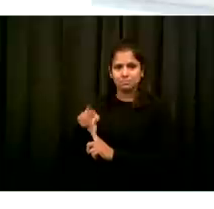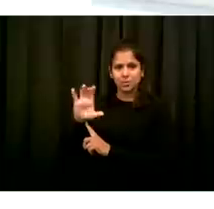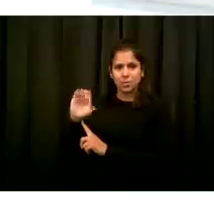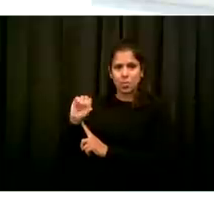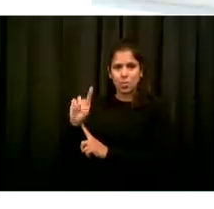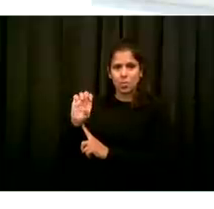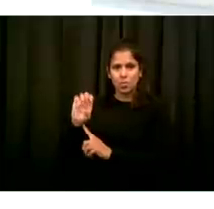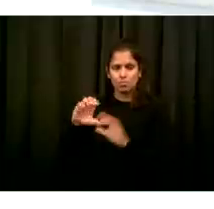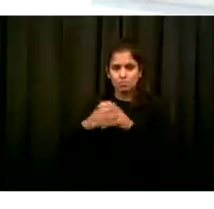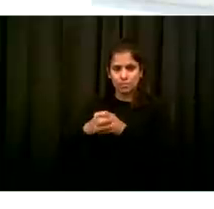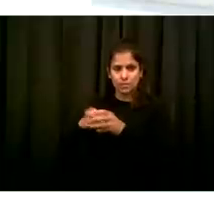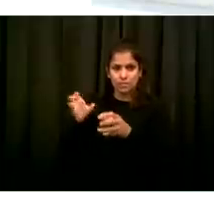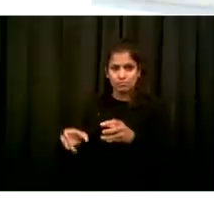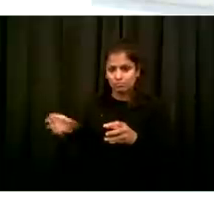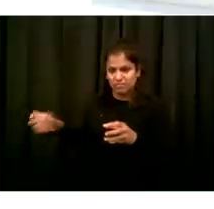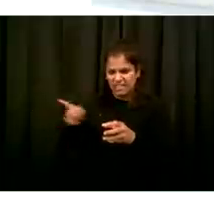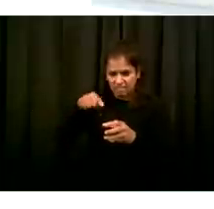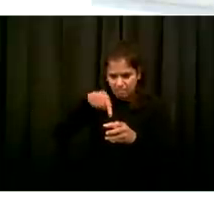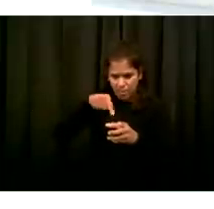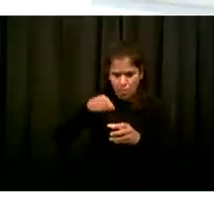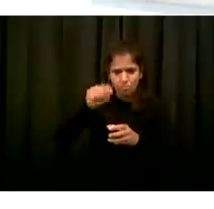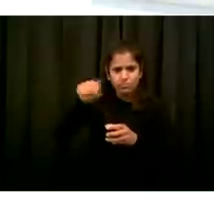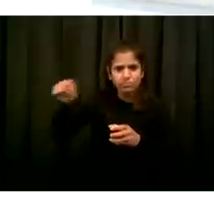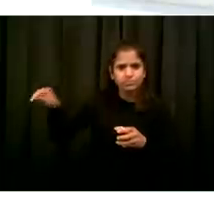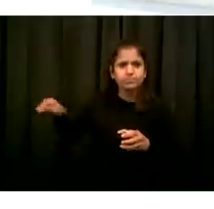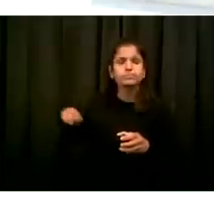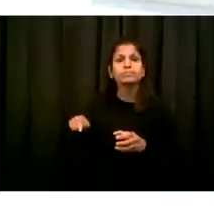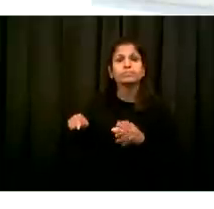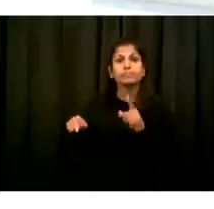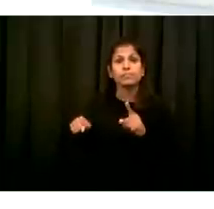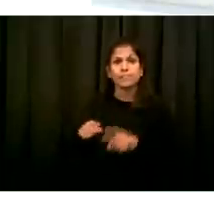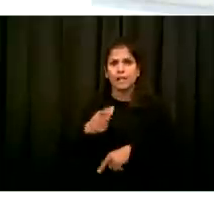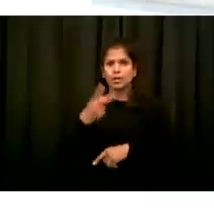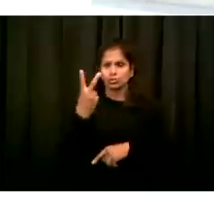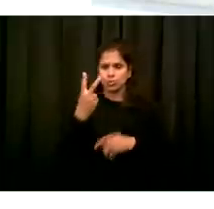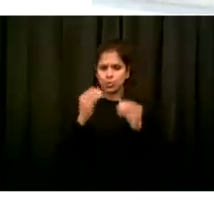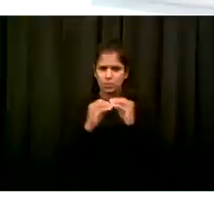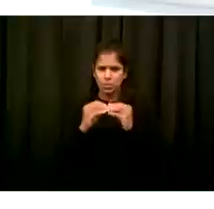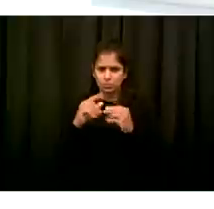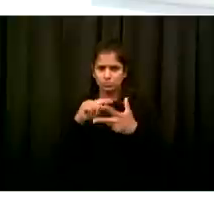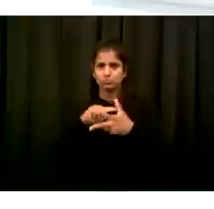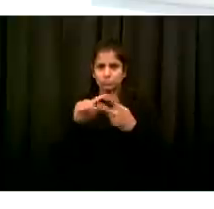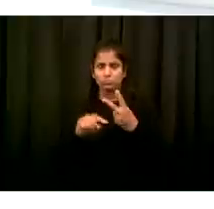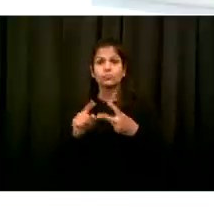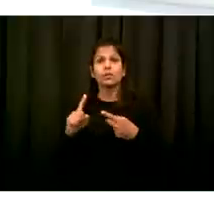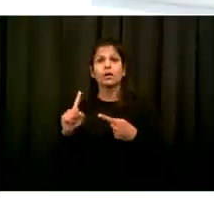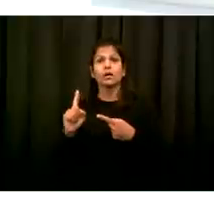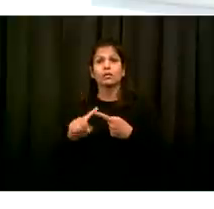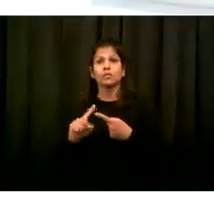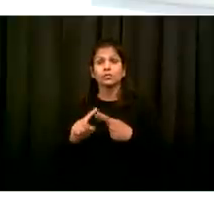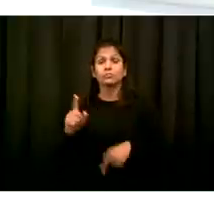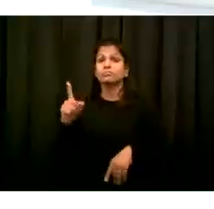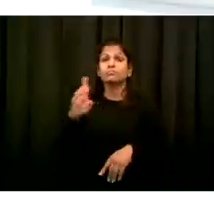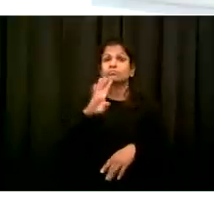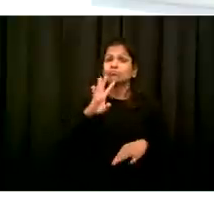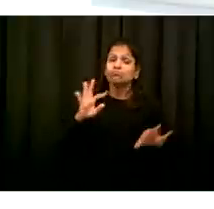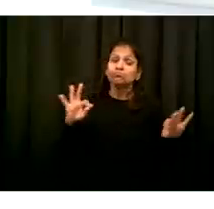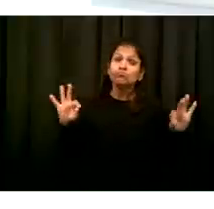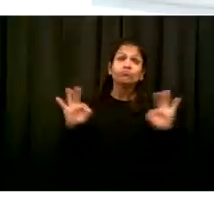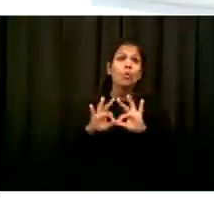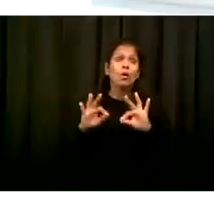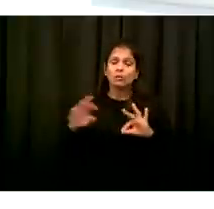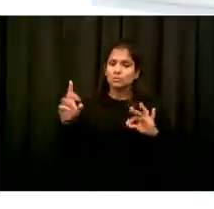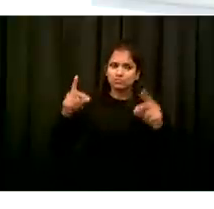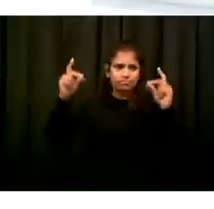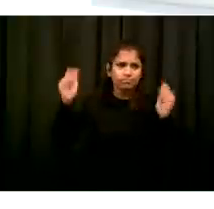One is that we know that we have to move swiftly, that, you know, this virus is such a